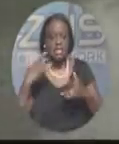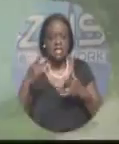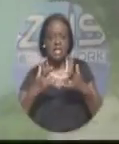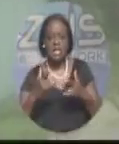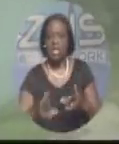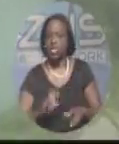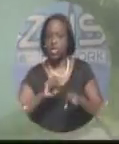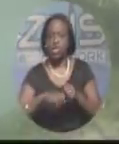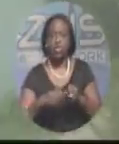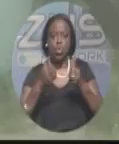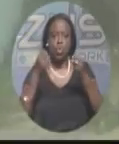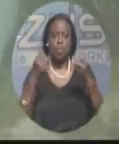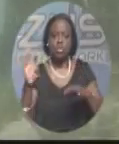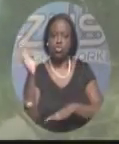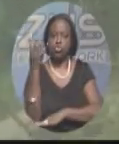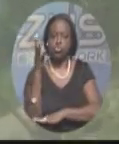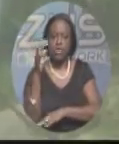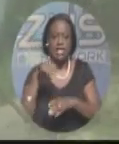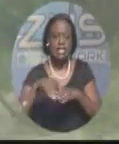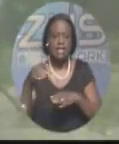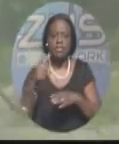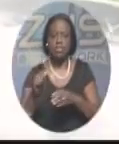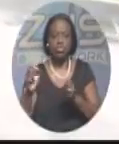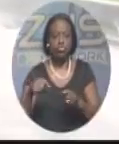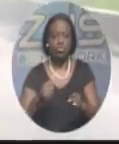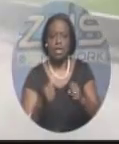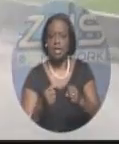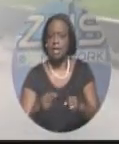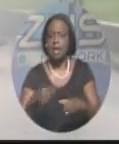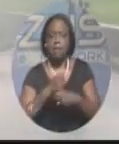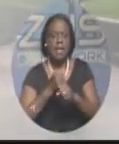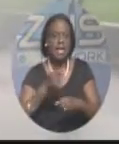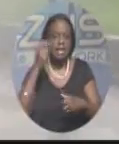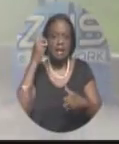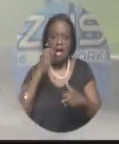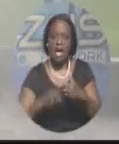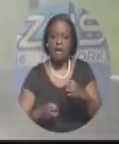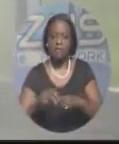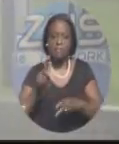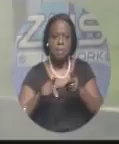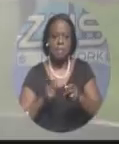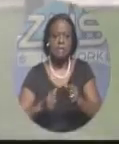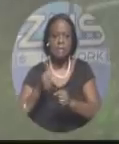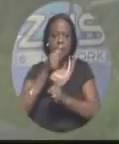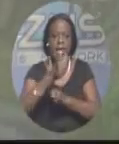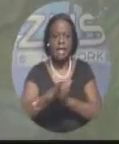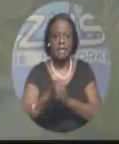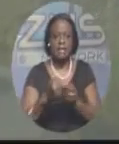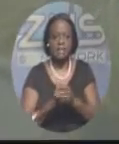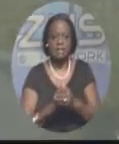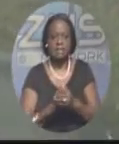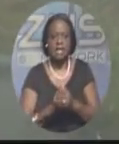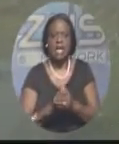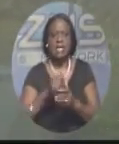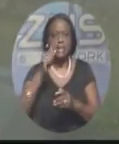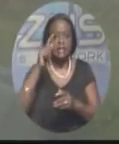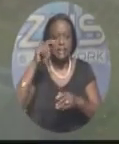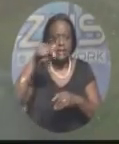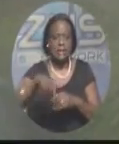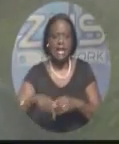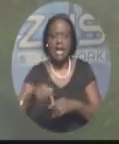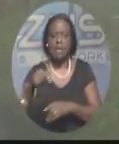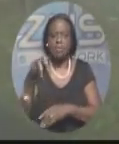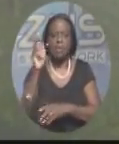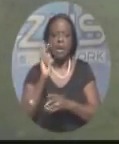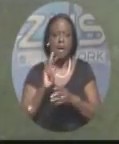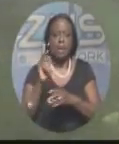streets, making it difficult for vehicles to pass. From concrete signs to down power lines and